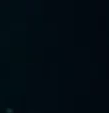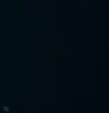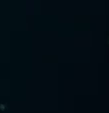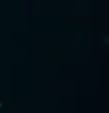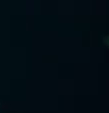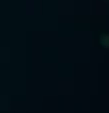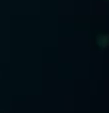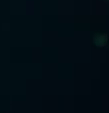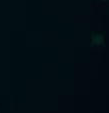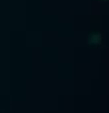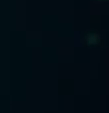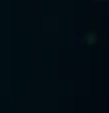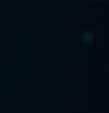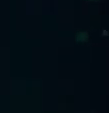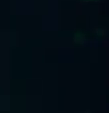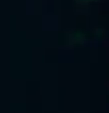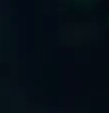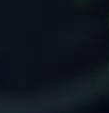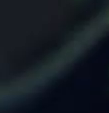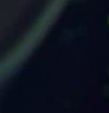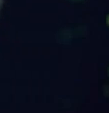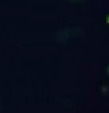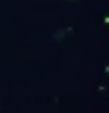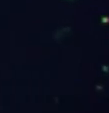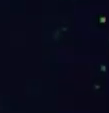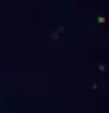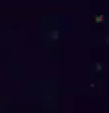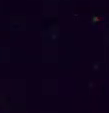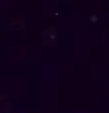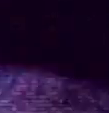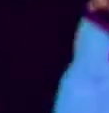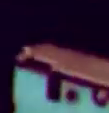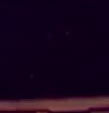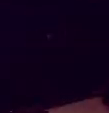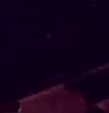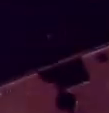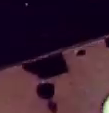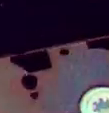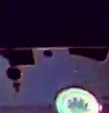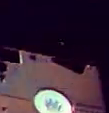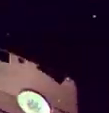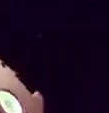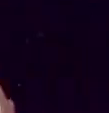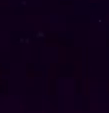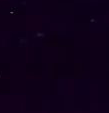Every dream has a challenging journey. Ours began in 1998